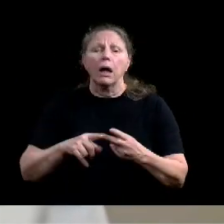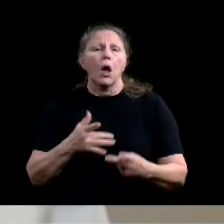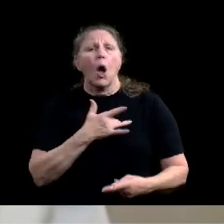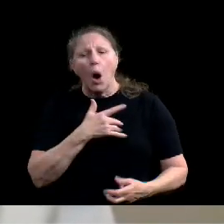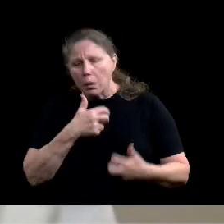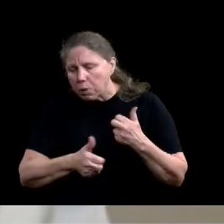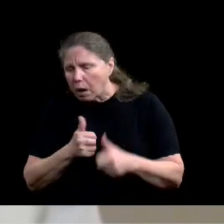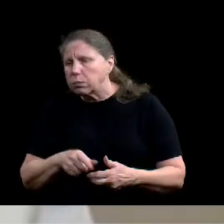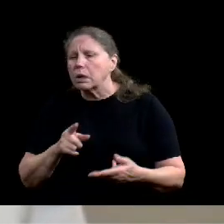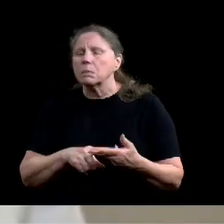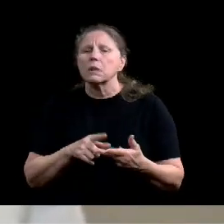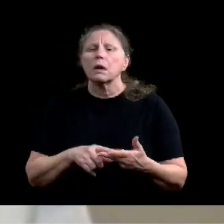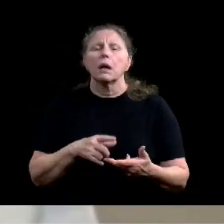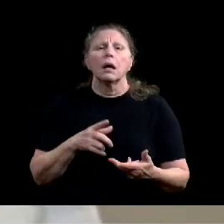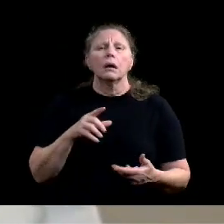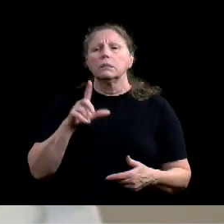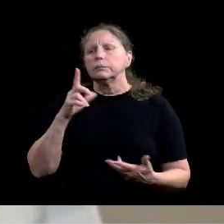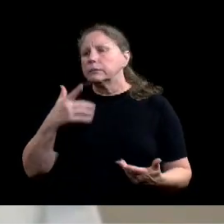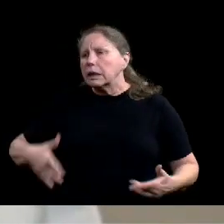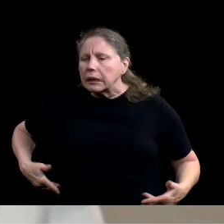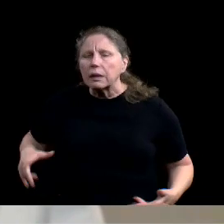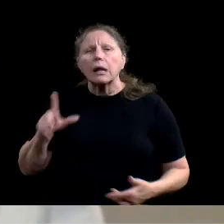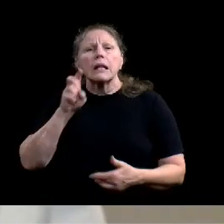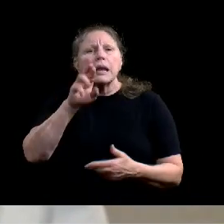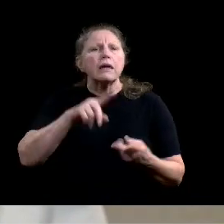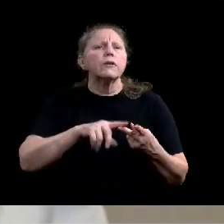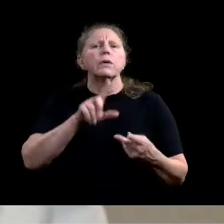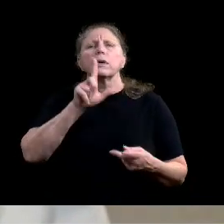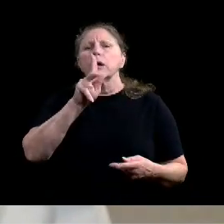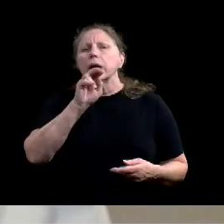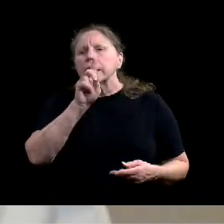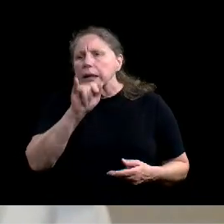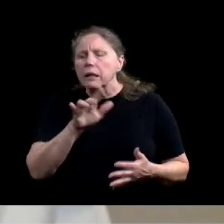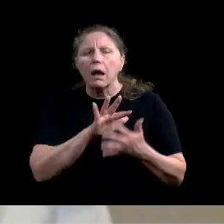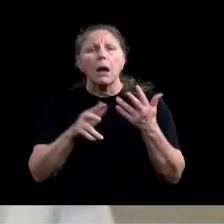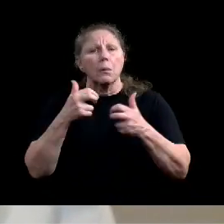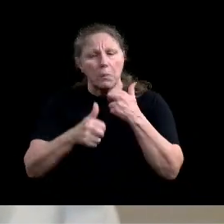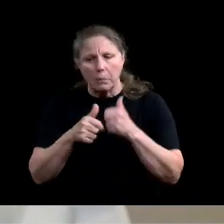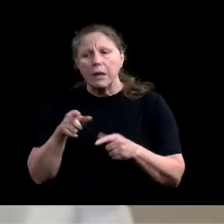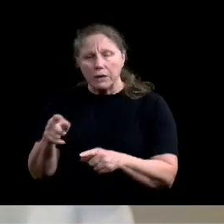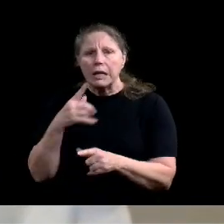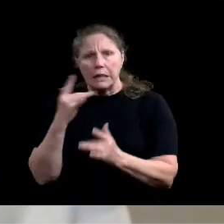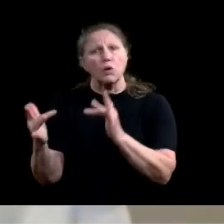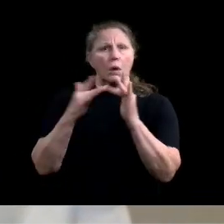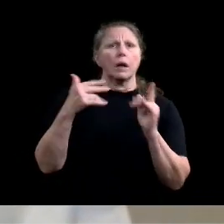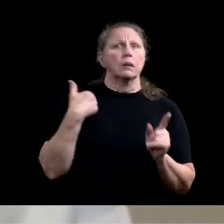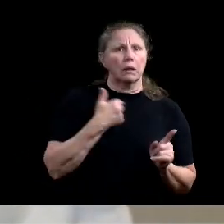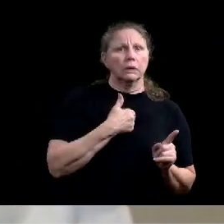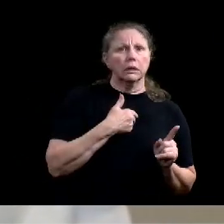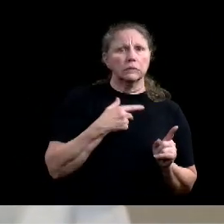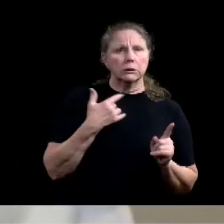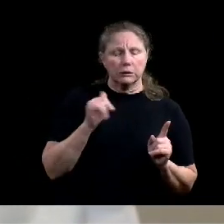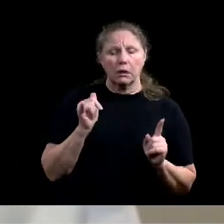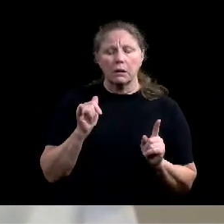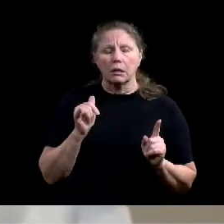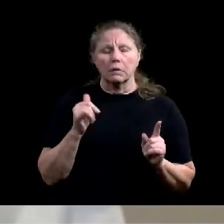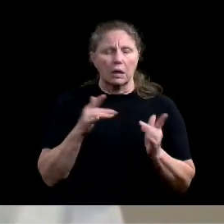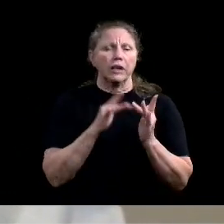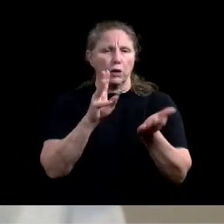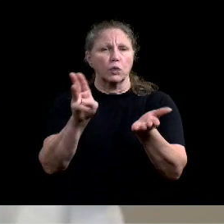We need to be hearing from you right now. And each of our systems has